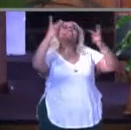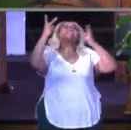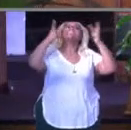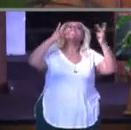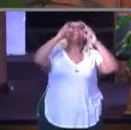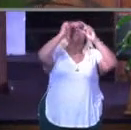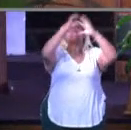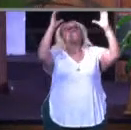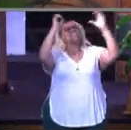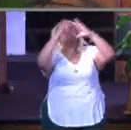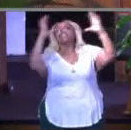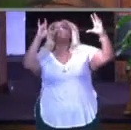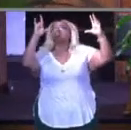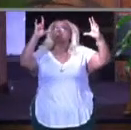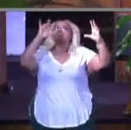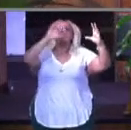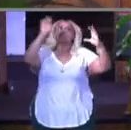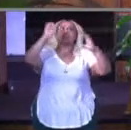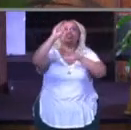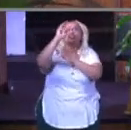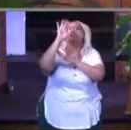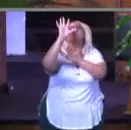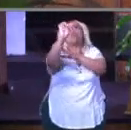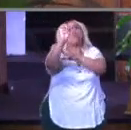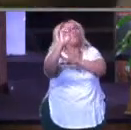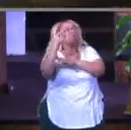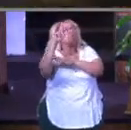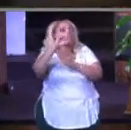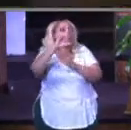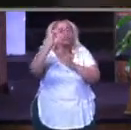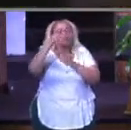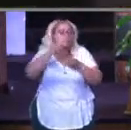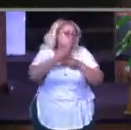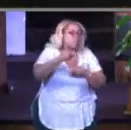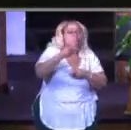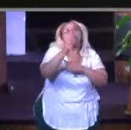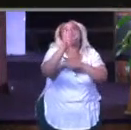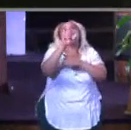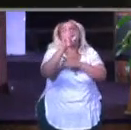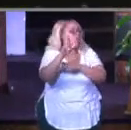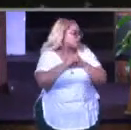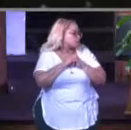seeing visions. Till you get restored. Till you are reborn.